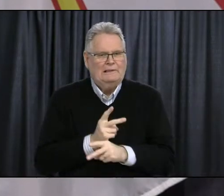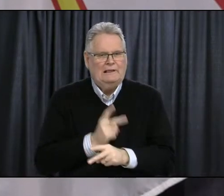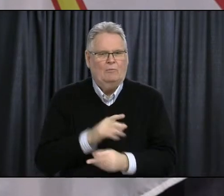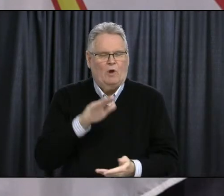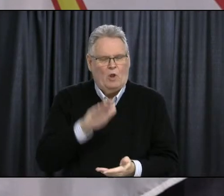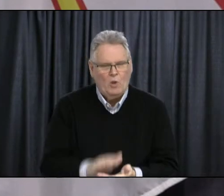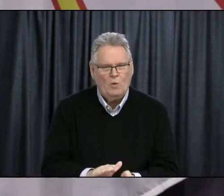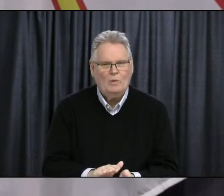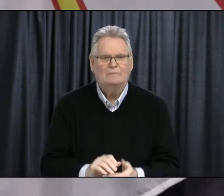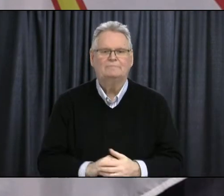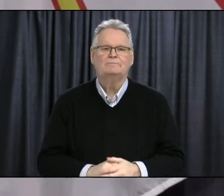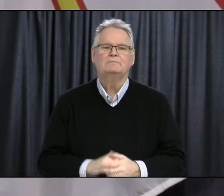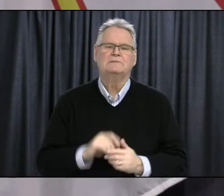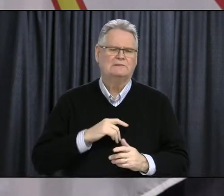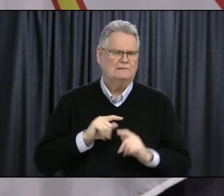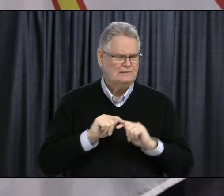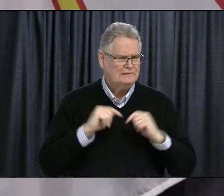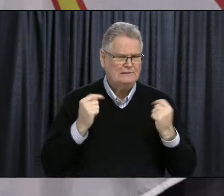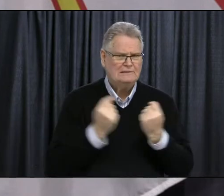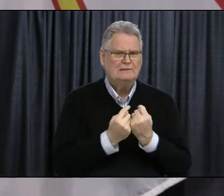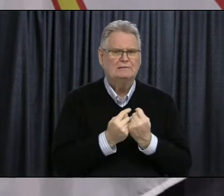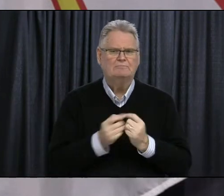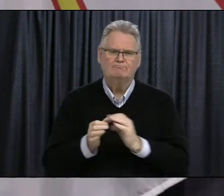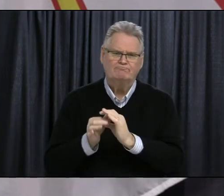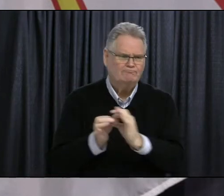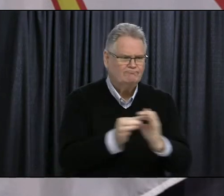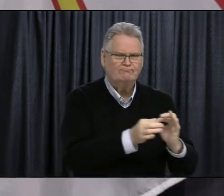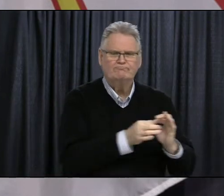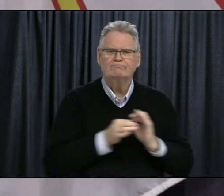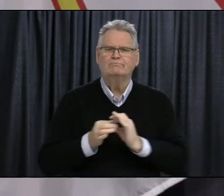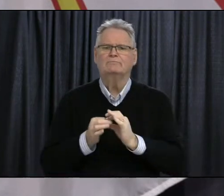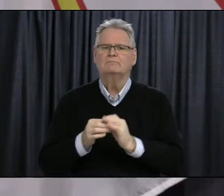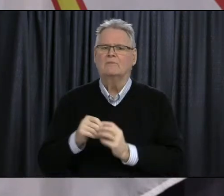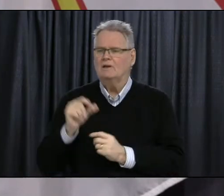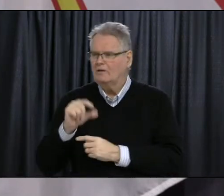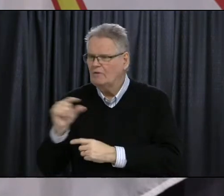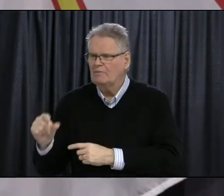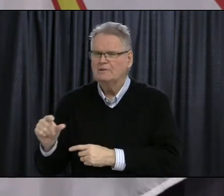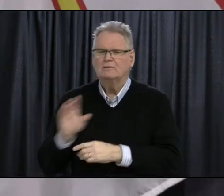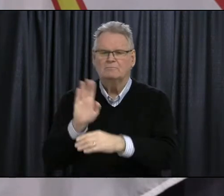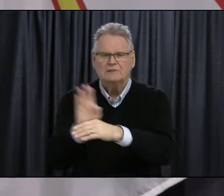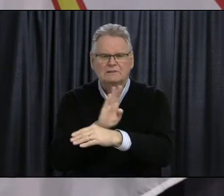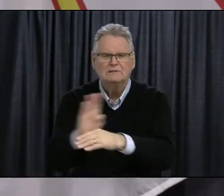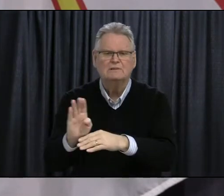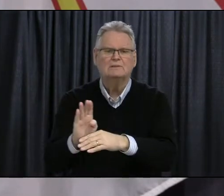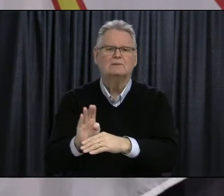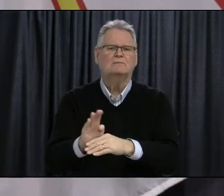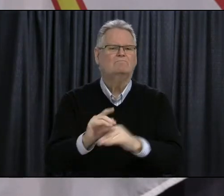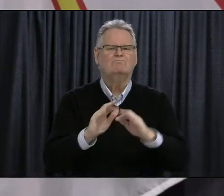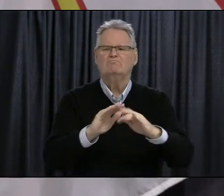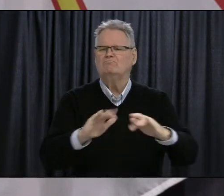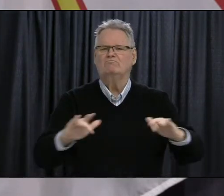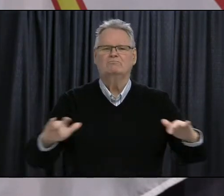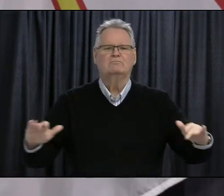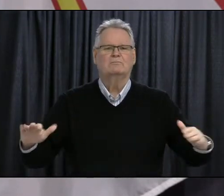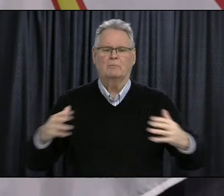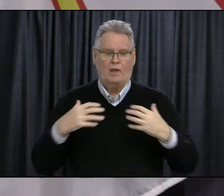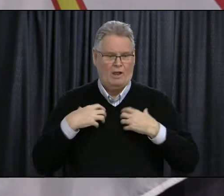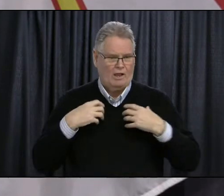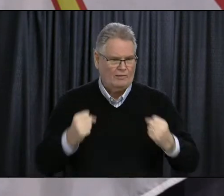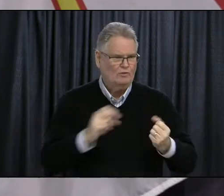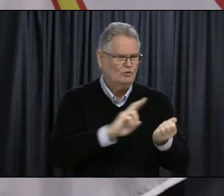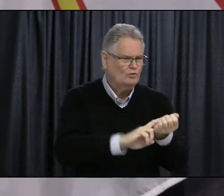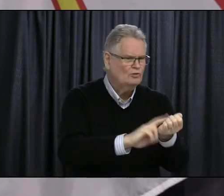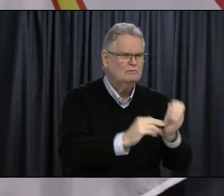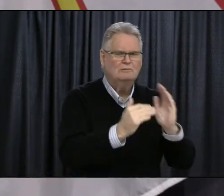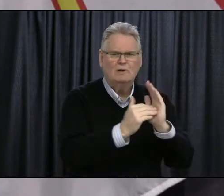and businesses. But public health lives in the community. The precautions that each of you take as you go about your day-to-day activities are